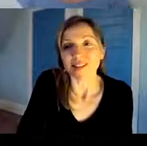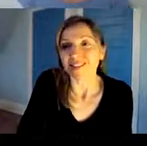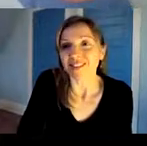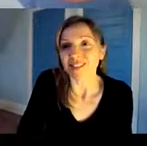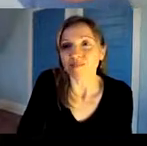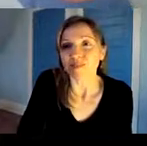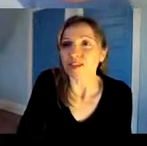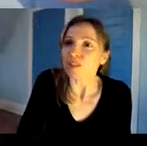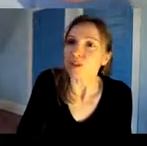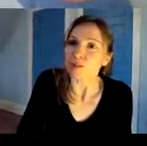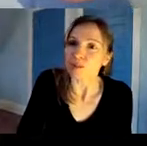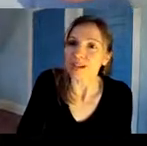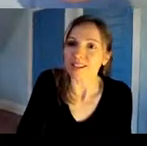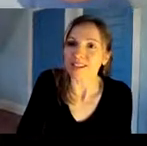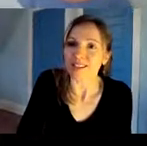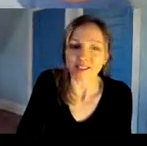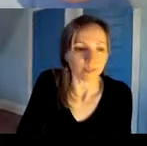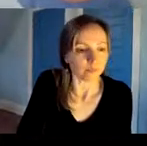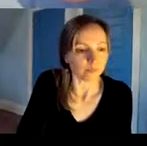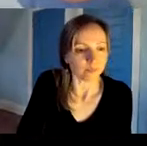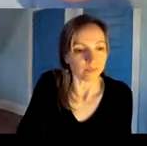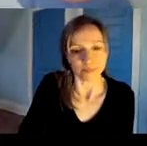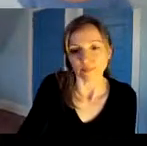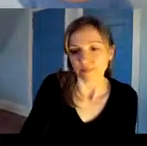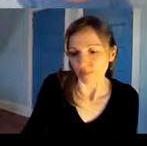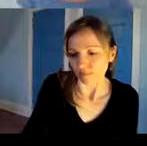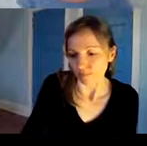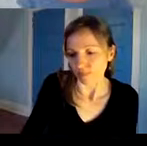and basically kind of unknown to many Canadians.